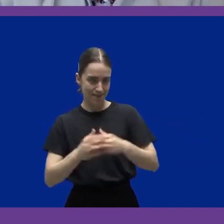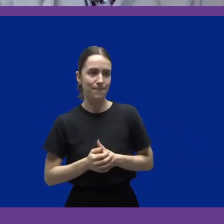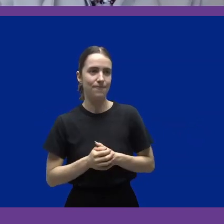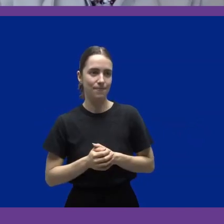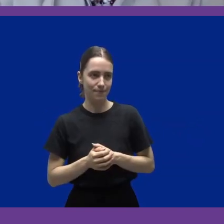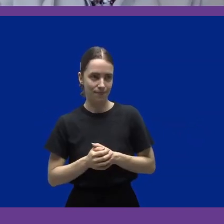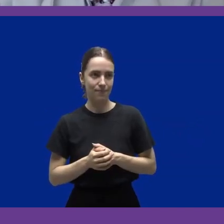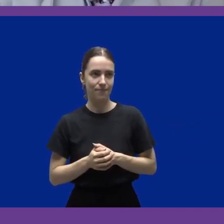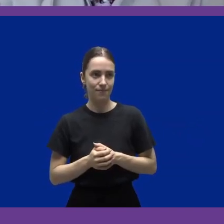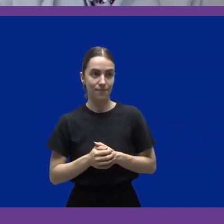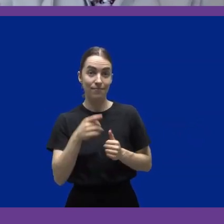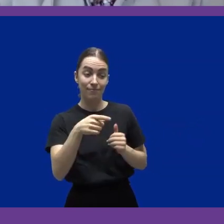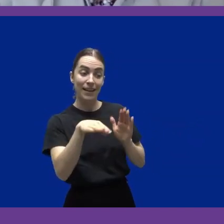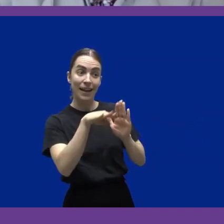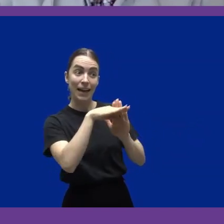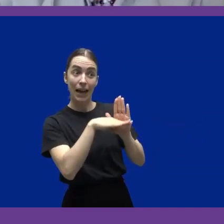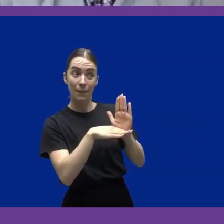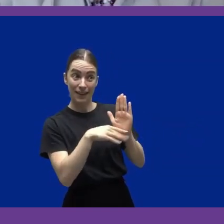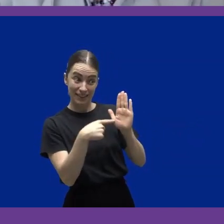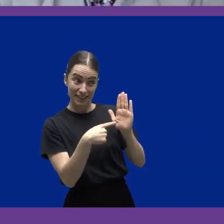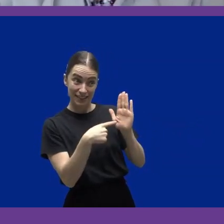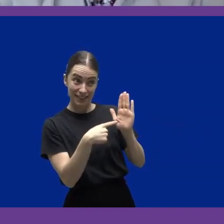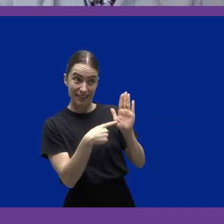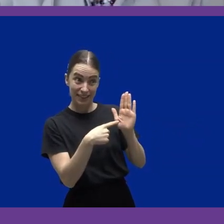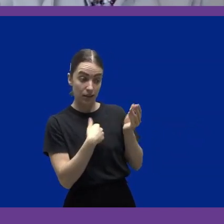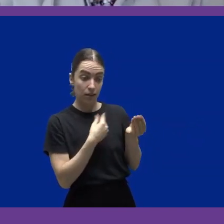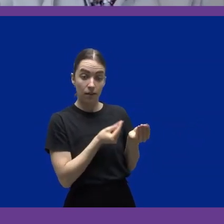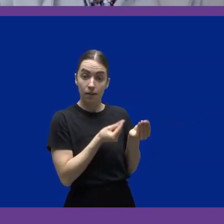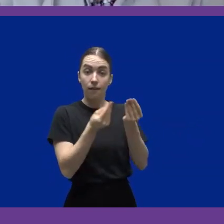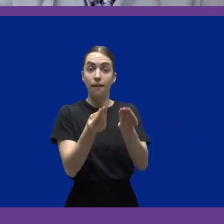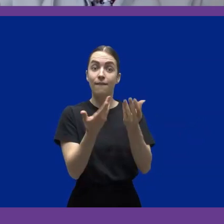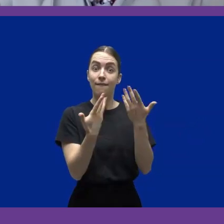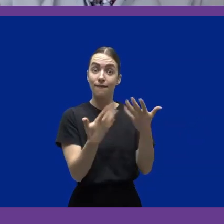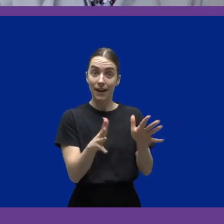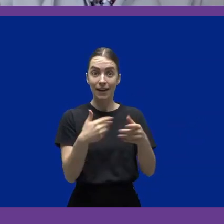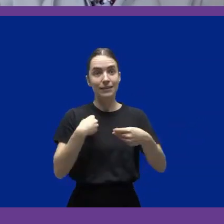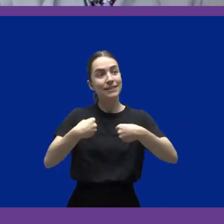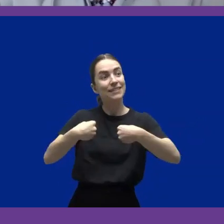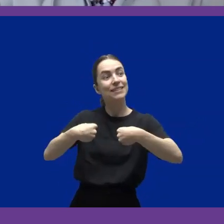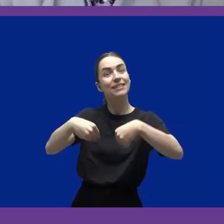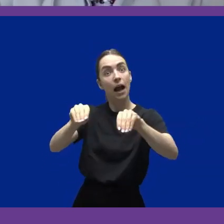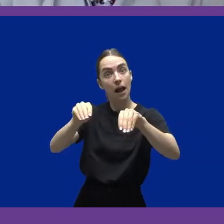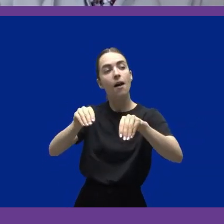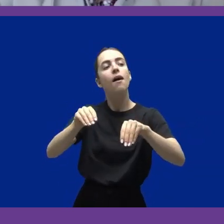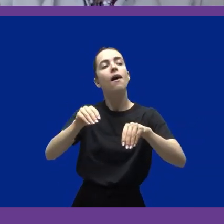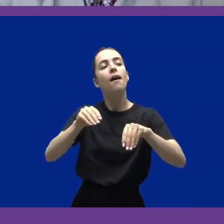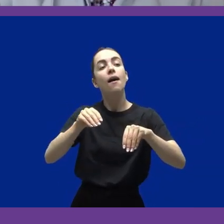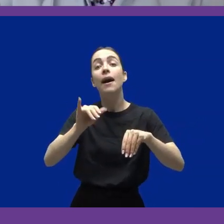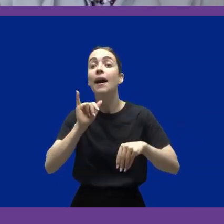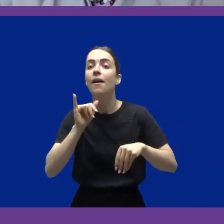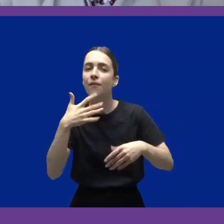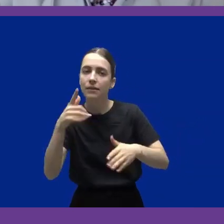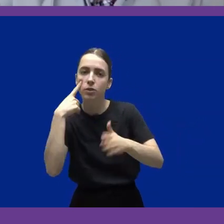put on the market. And we are very pleased because the AccessibleEU Center is meant to